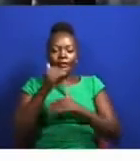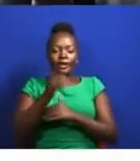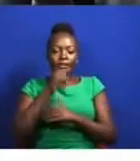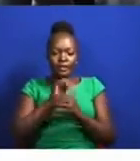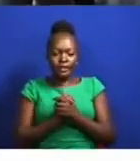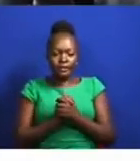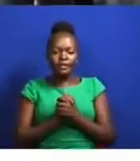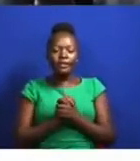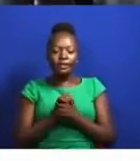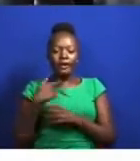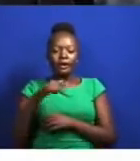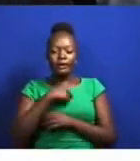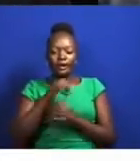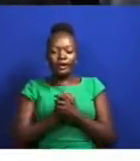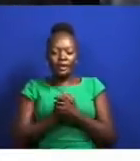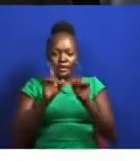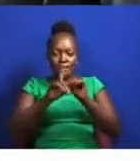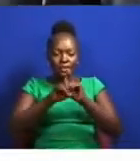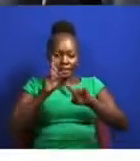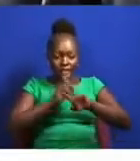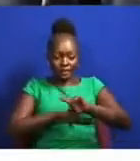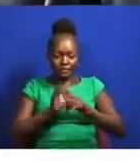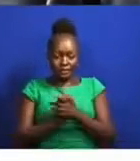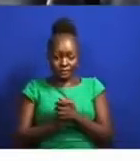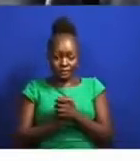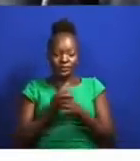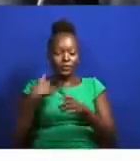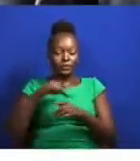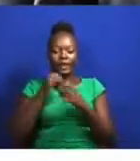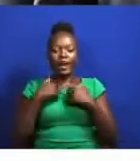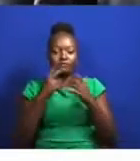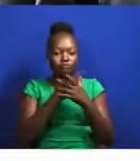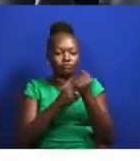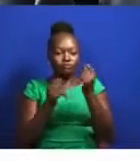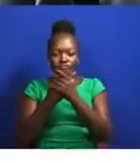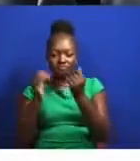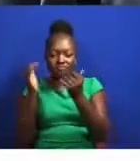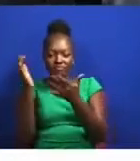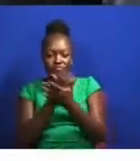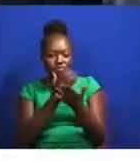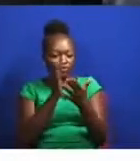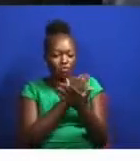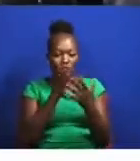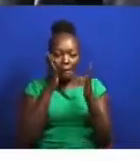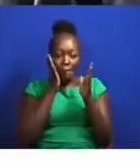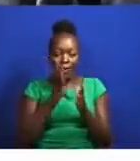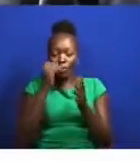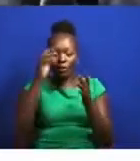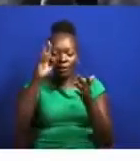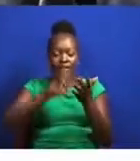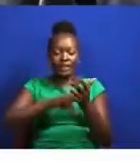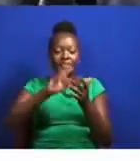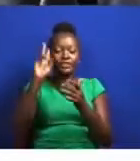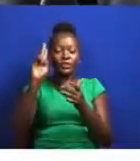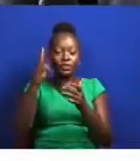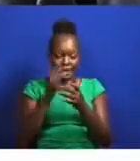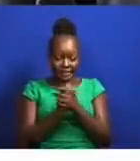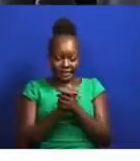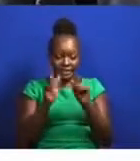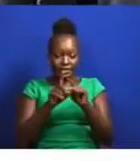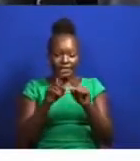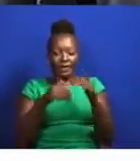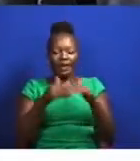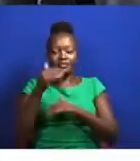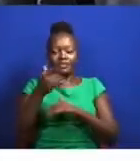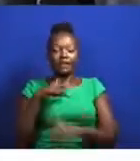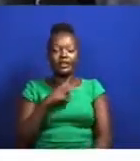we shall, at the same time, we're also carrying out the duplication, removing the multiple registration. After that, we shall